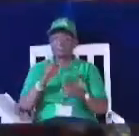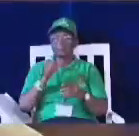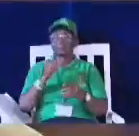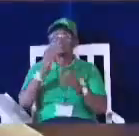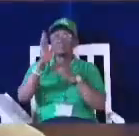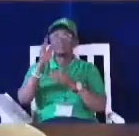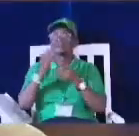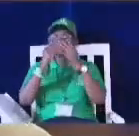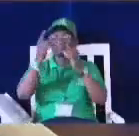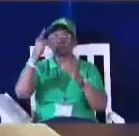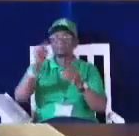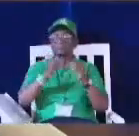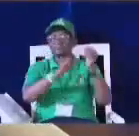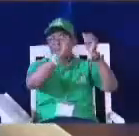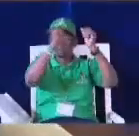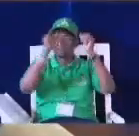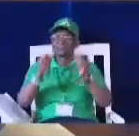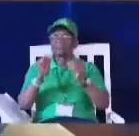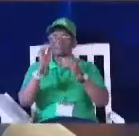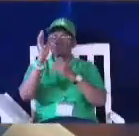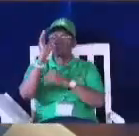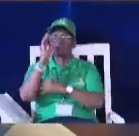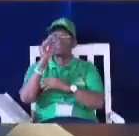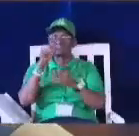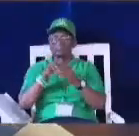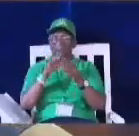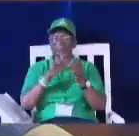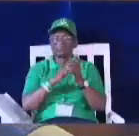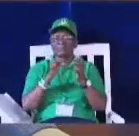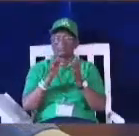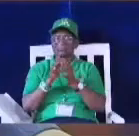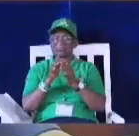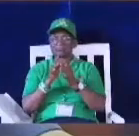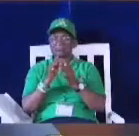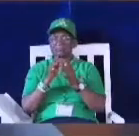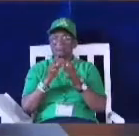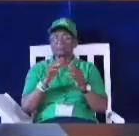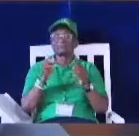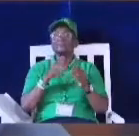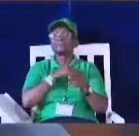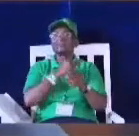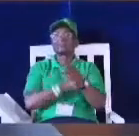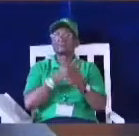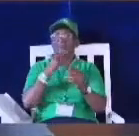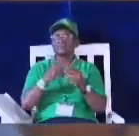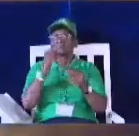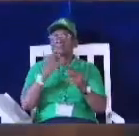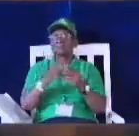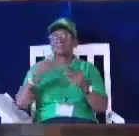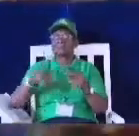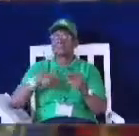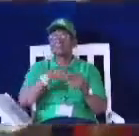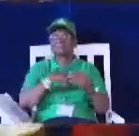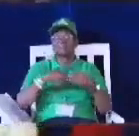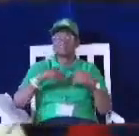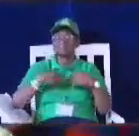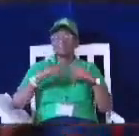Thank you, Almighty God. In Jesus' mighty name, we have prayed.